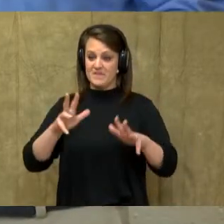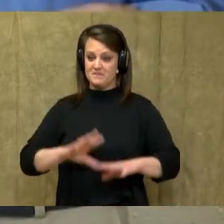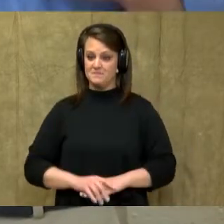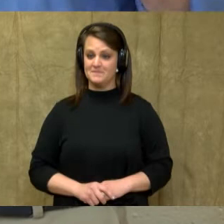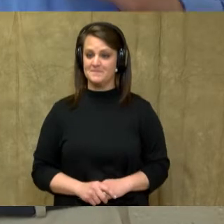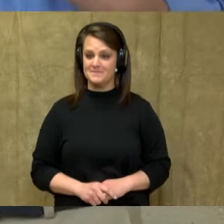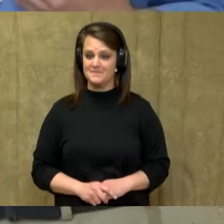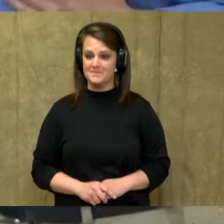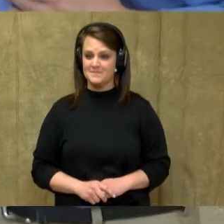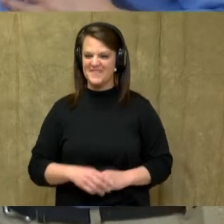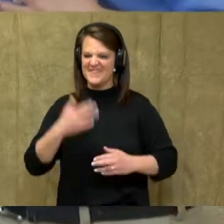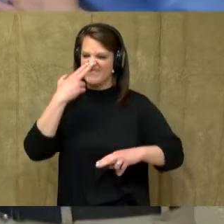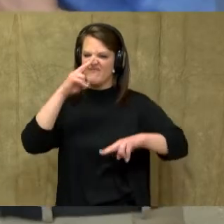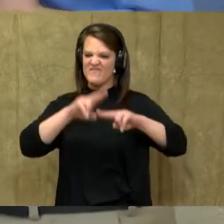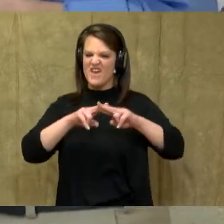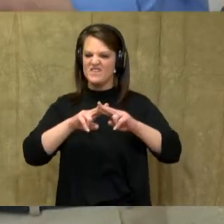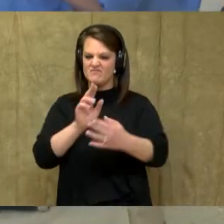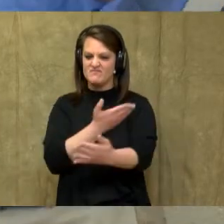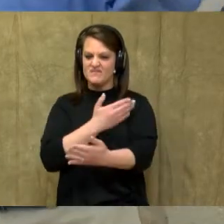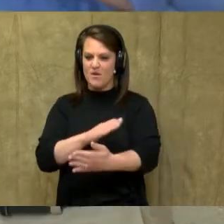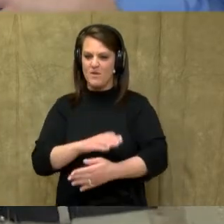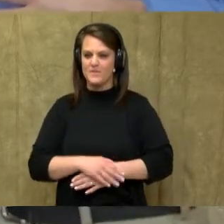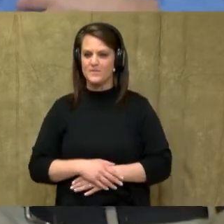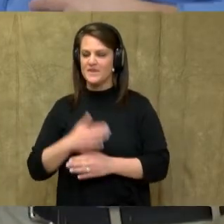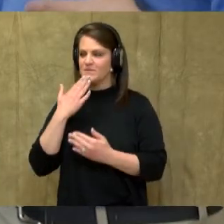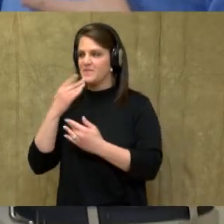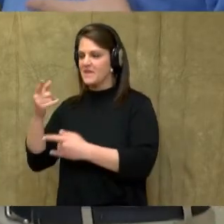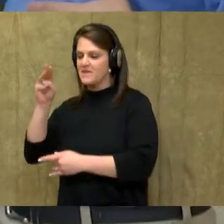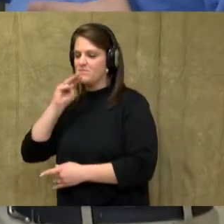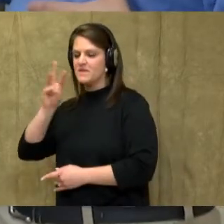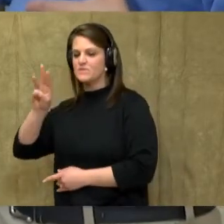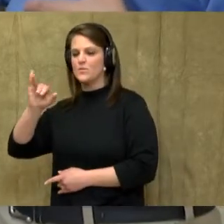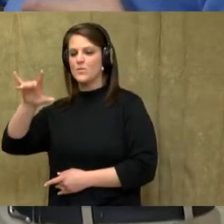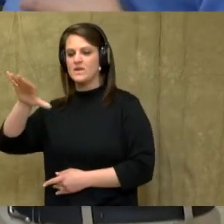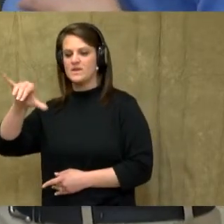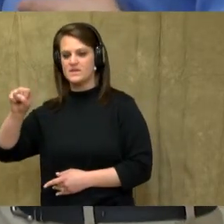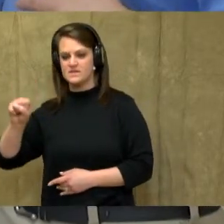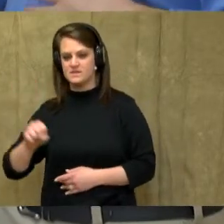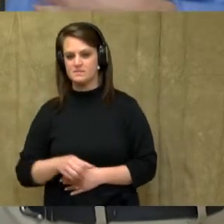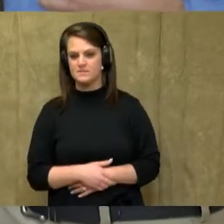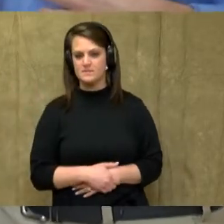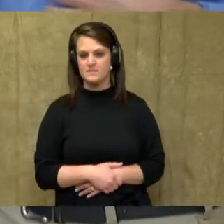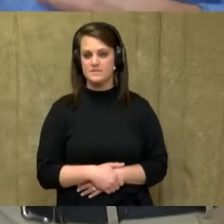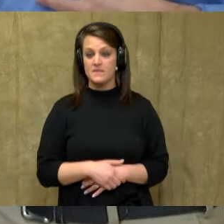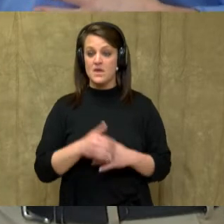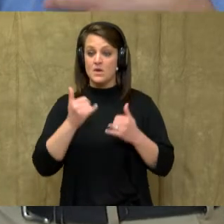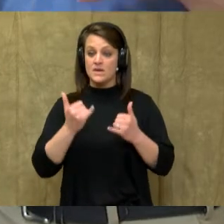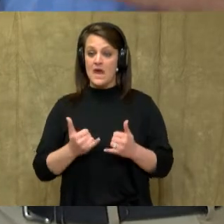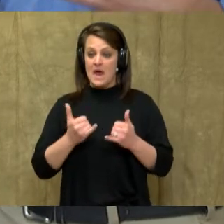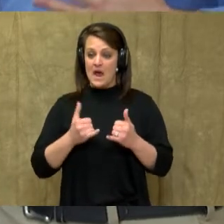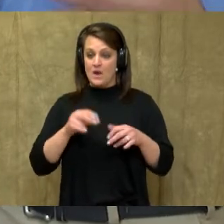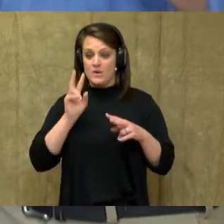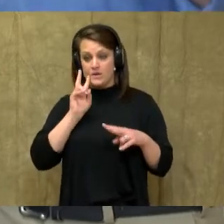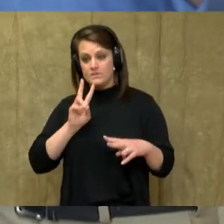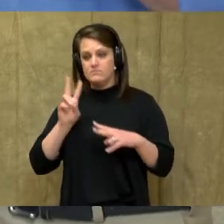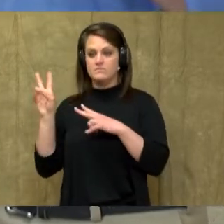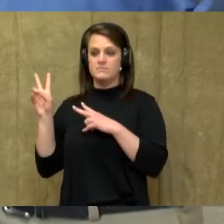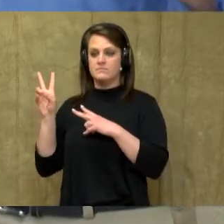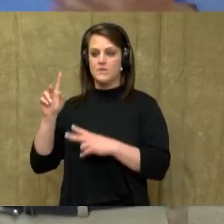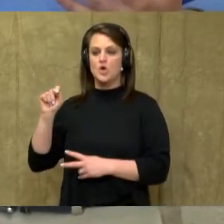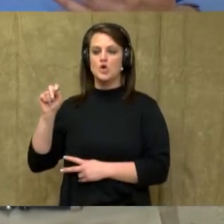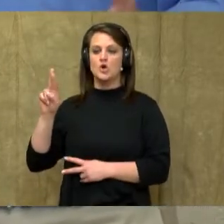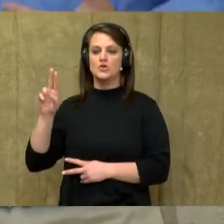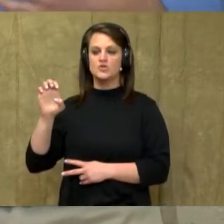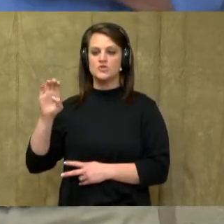All right, that's such a fun song. Thank you, Miss Willis. Now let's return to this symbol, the